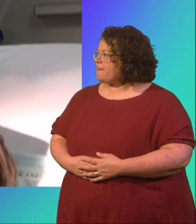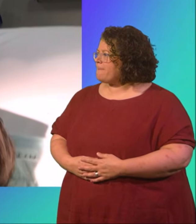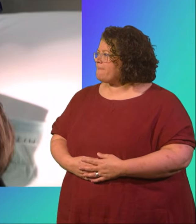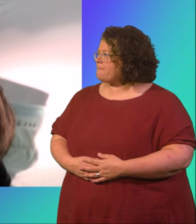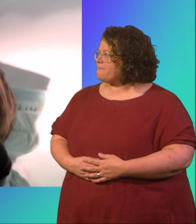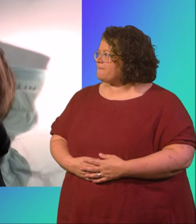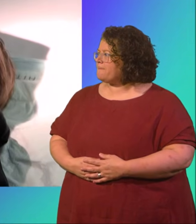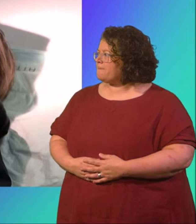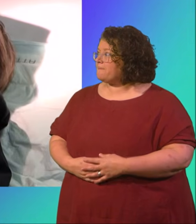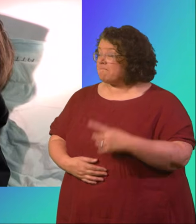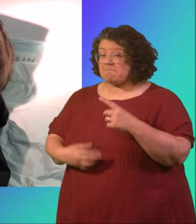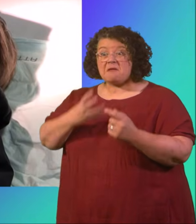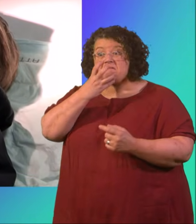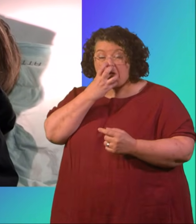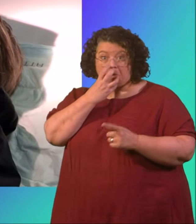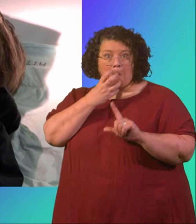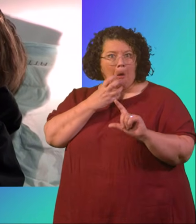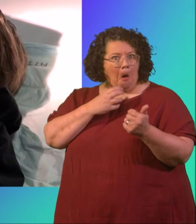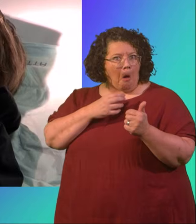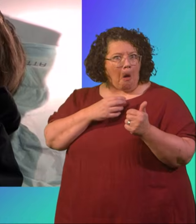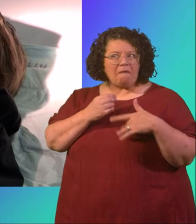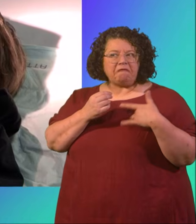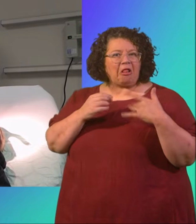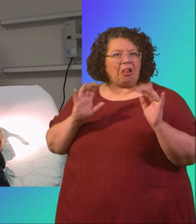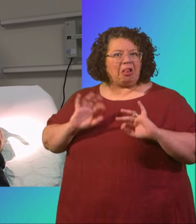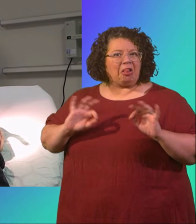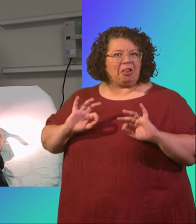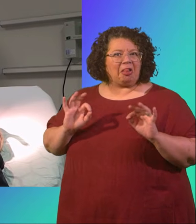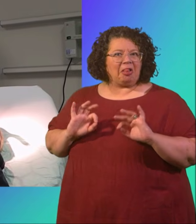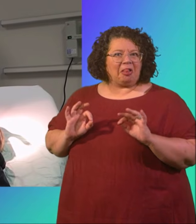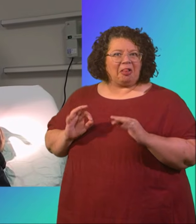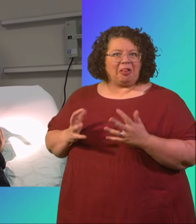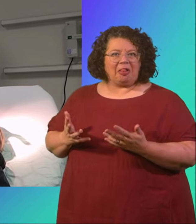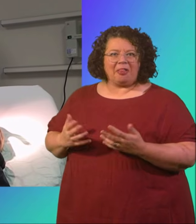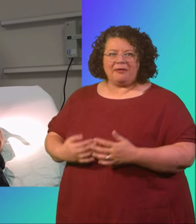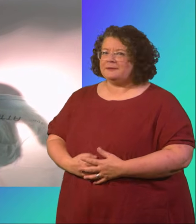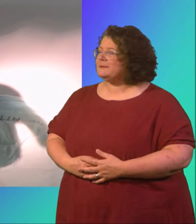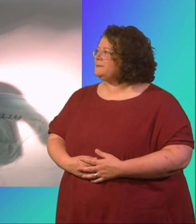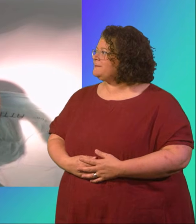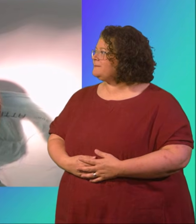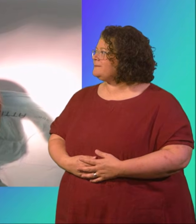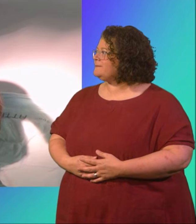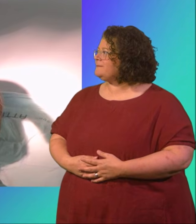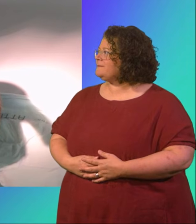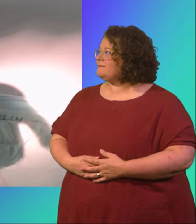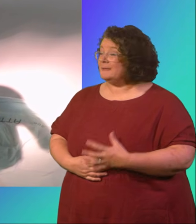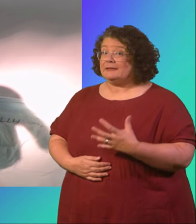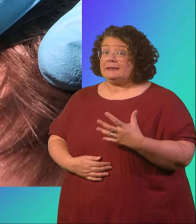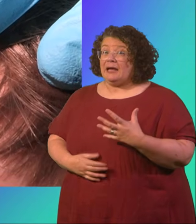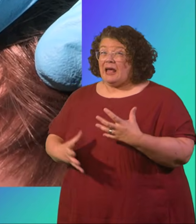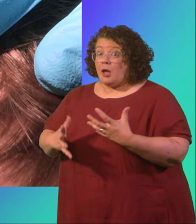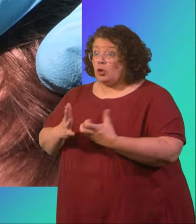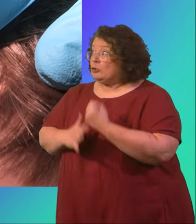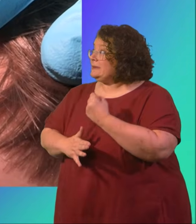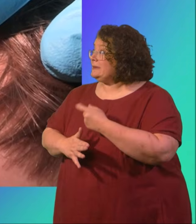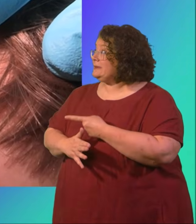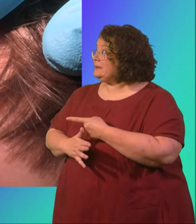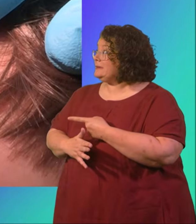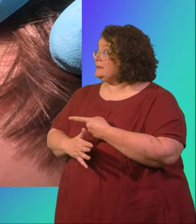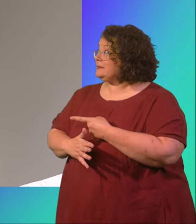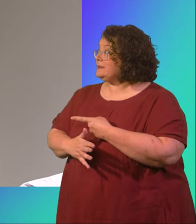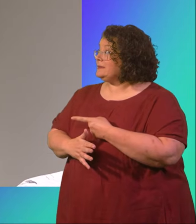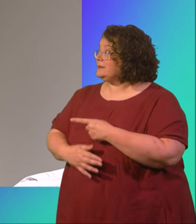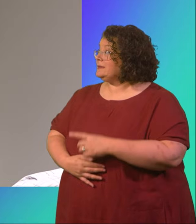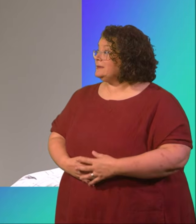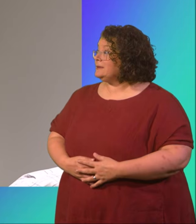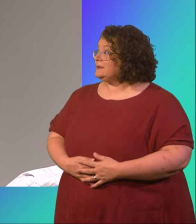The gas is clearly doing the trick. Or is it the game? Oh, it looks like he's got it. This is